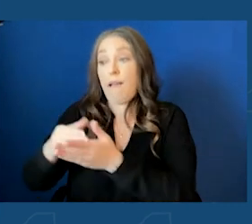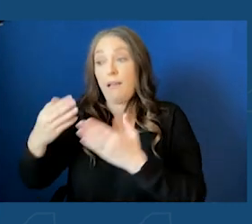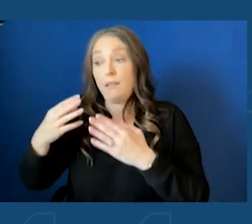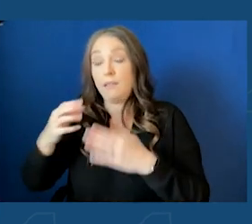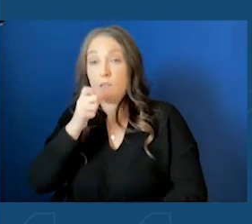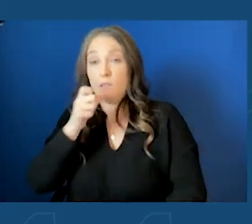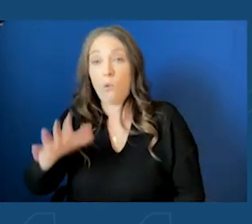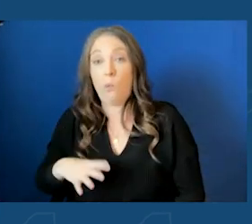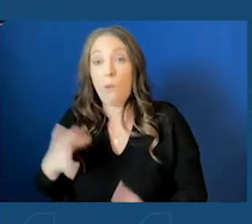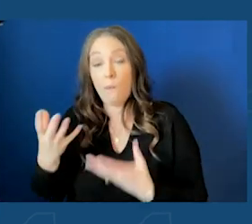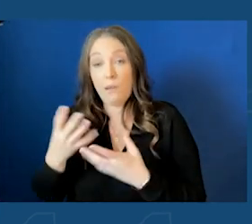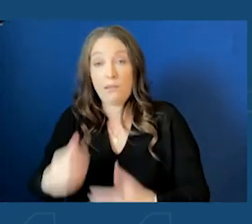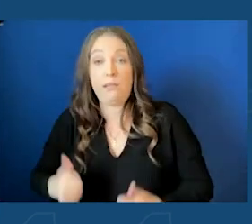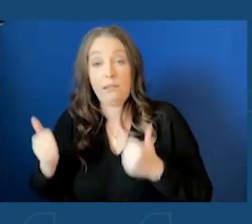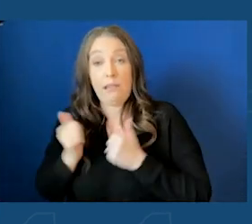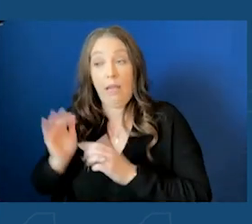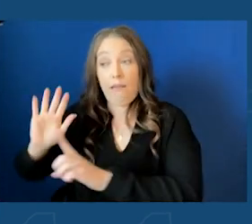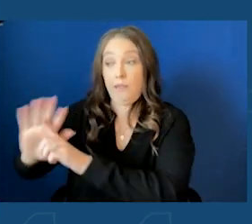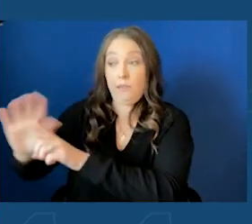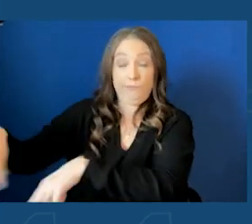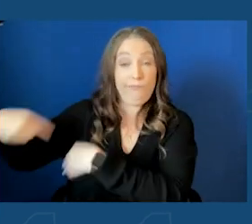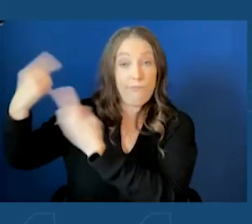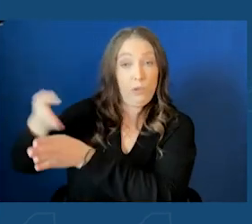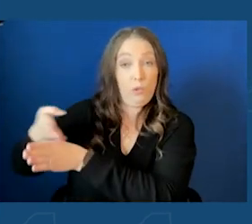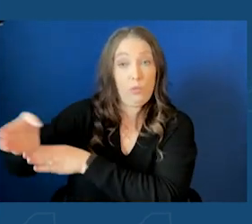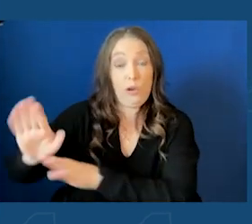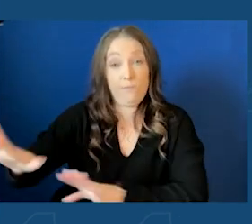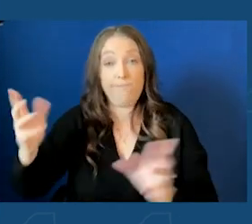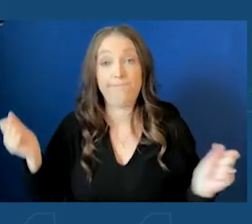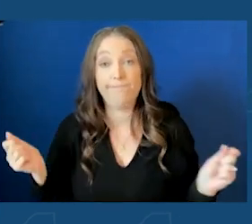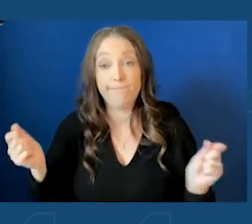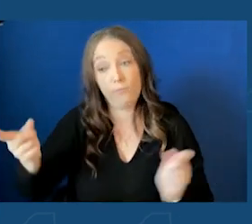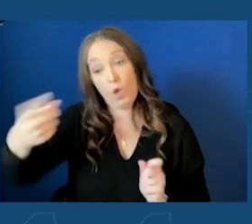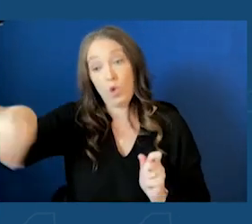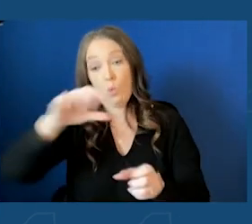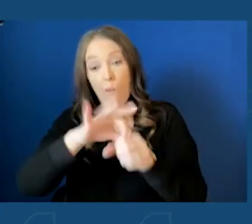leave it out there for the voters to dissect all that. All right, thanks, everybody.